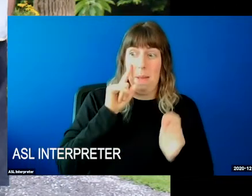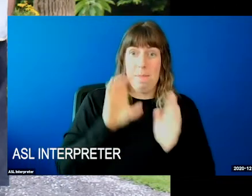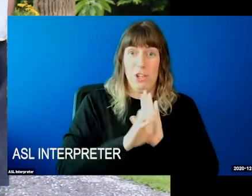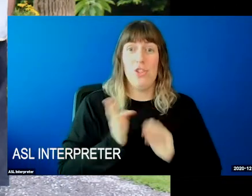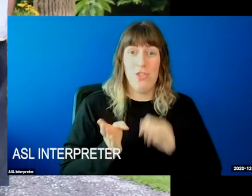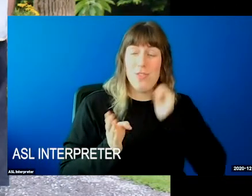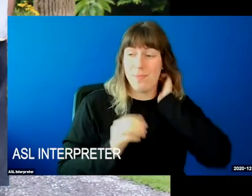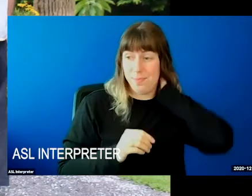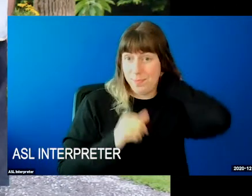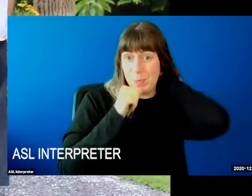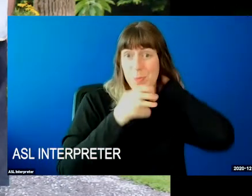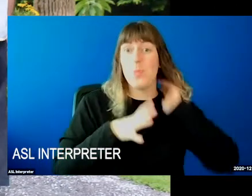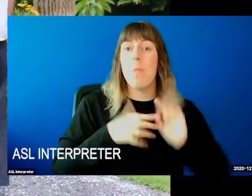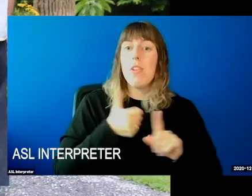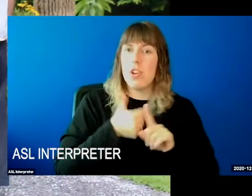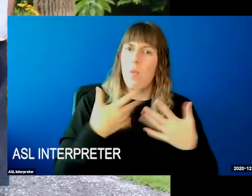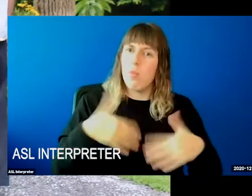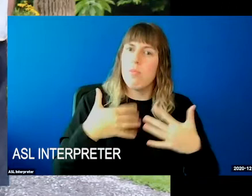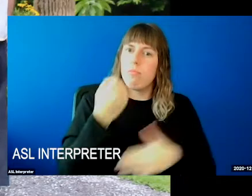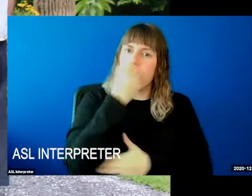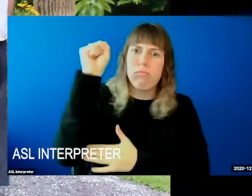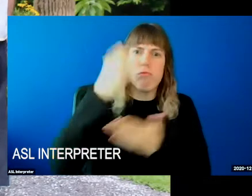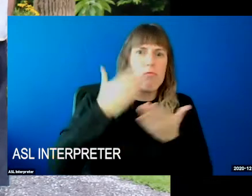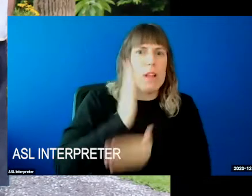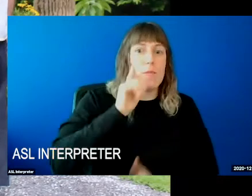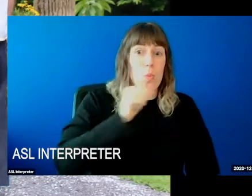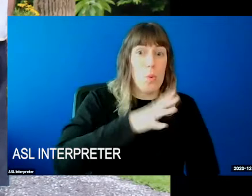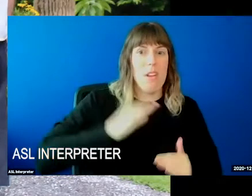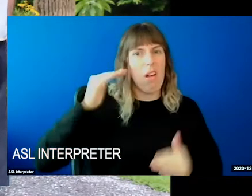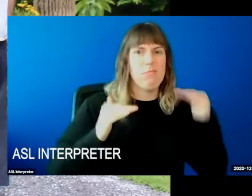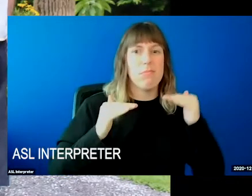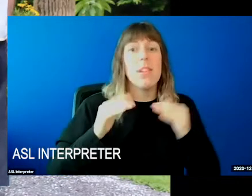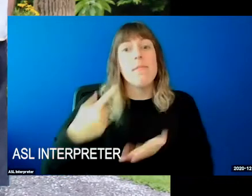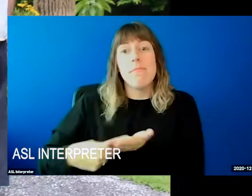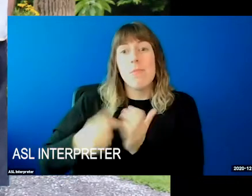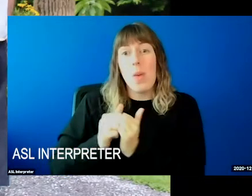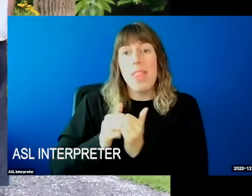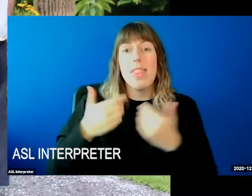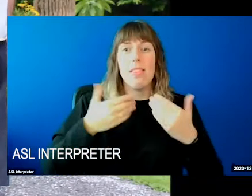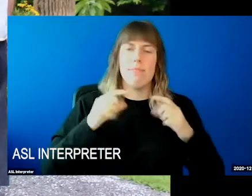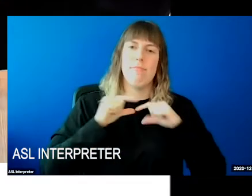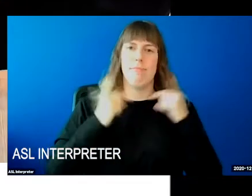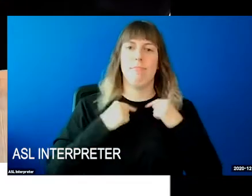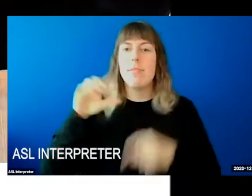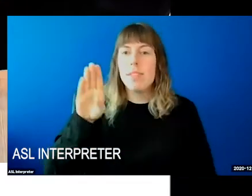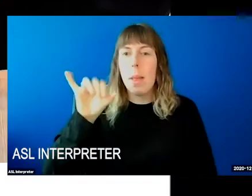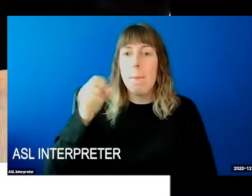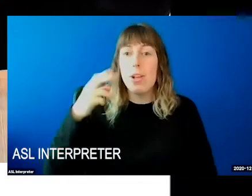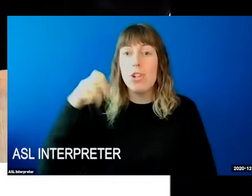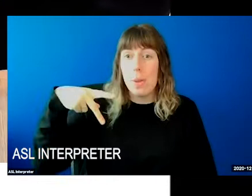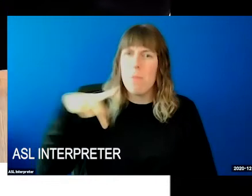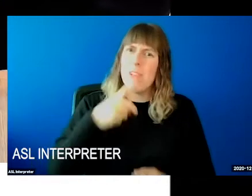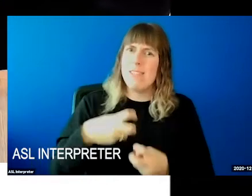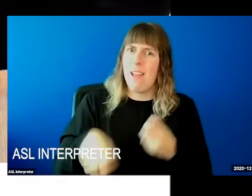very prominent feminist talking with a Catholic bishop, which was a pretty difficult experience for both of them. And the reason